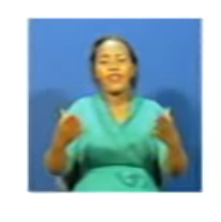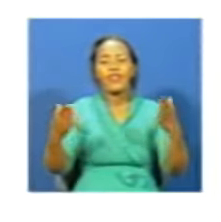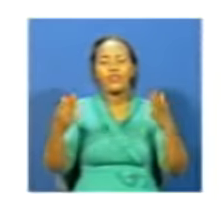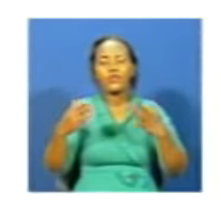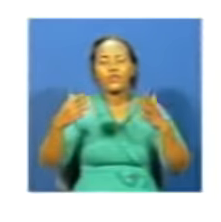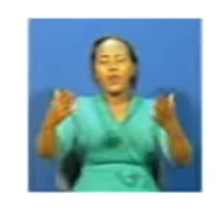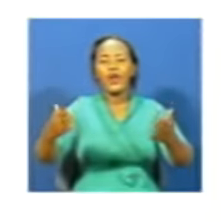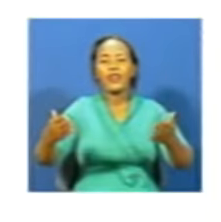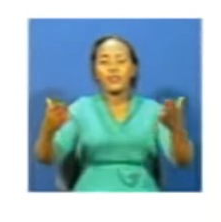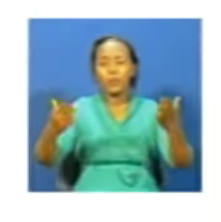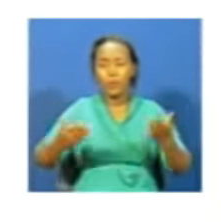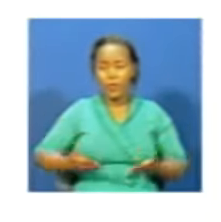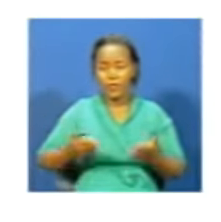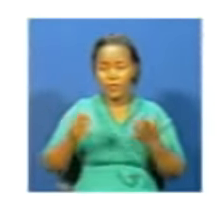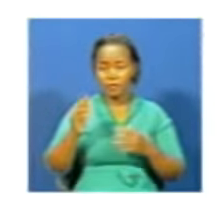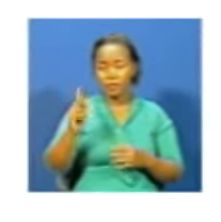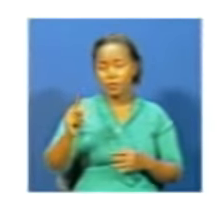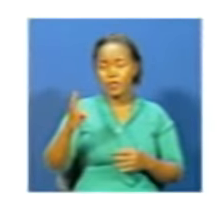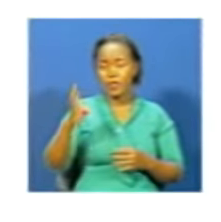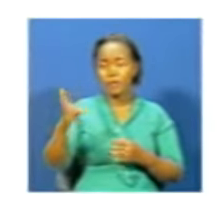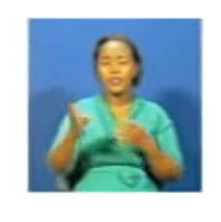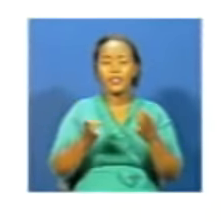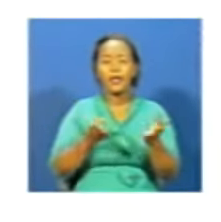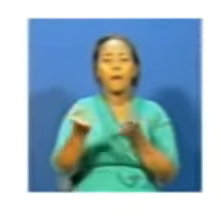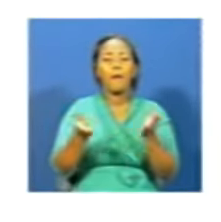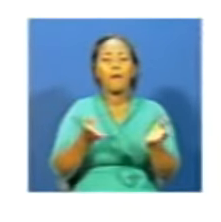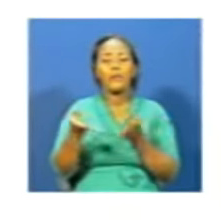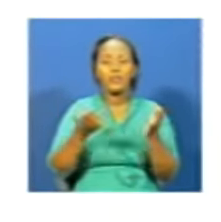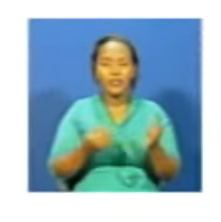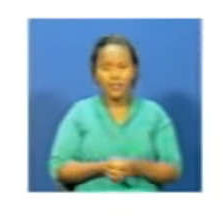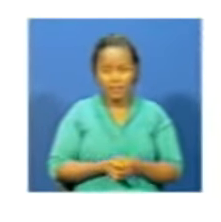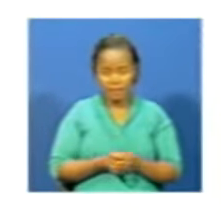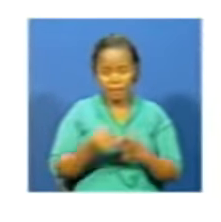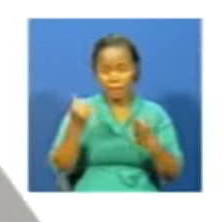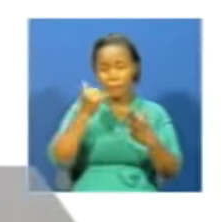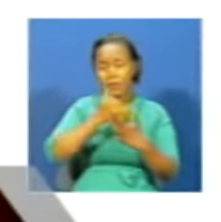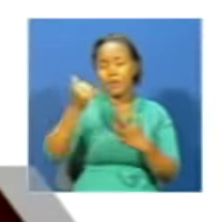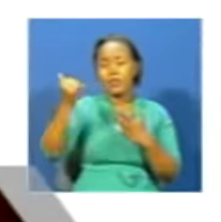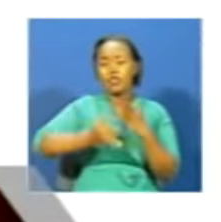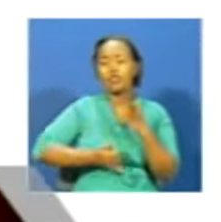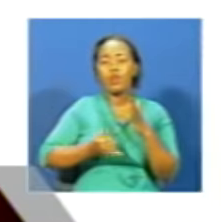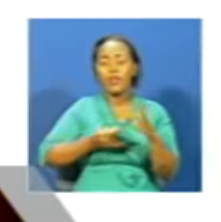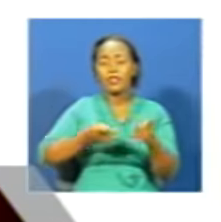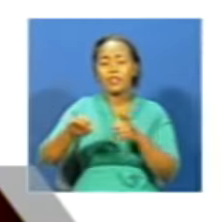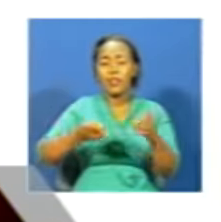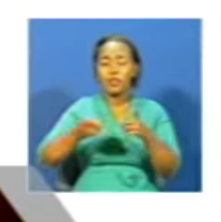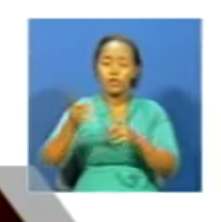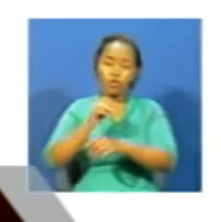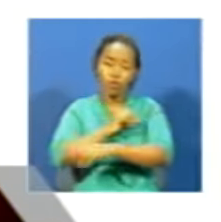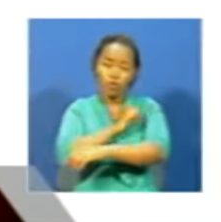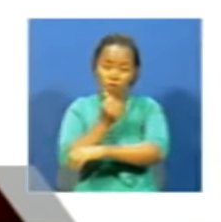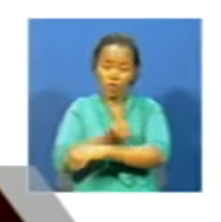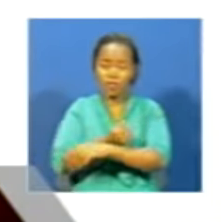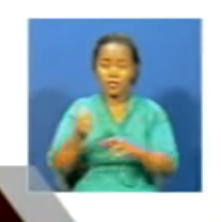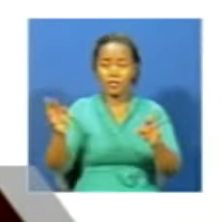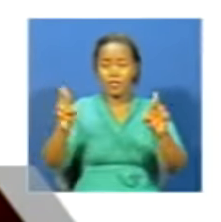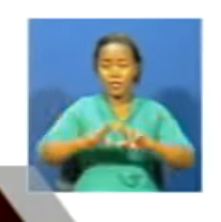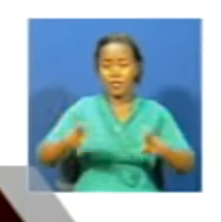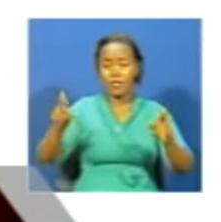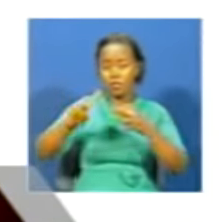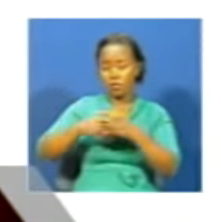to KBC Business. The Insurance Regulatory Authority is set to start